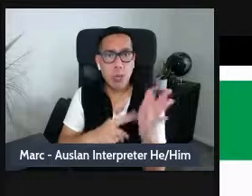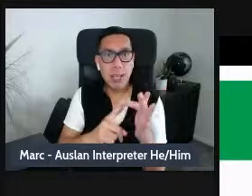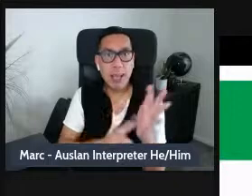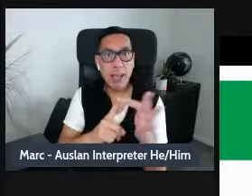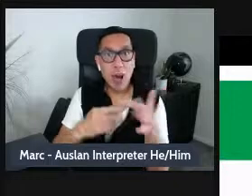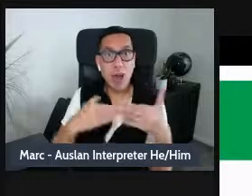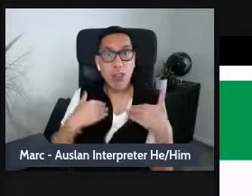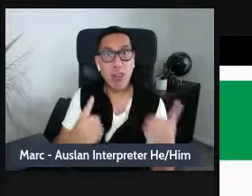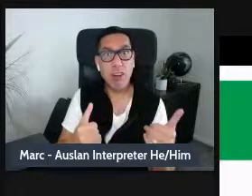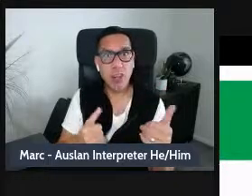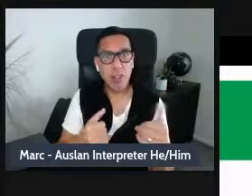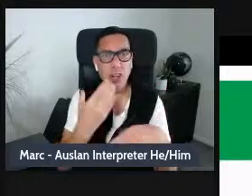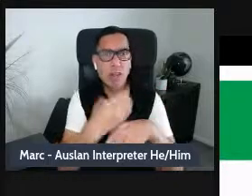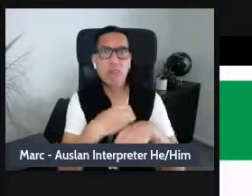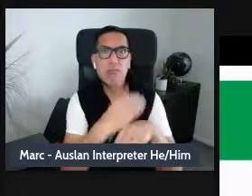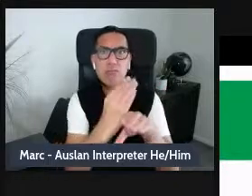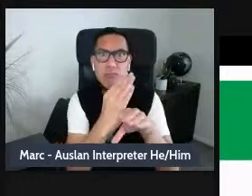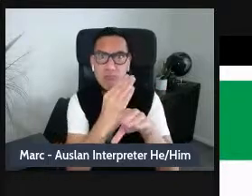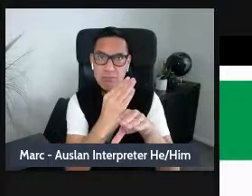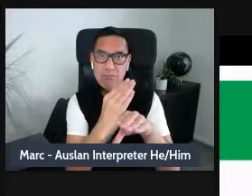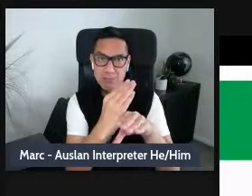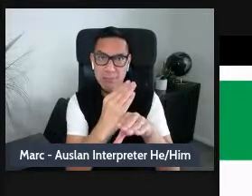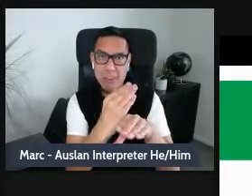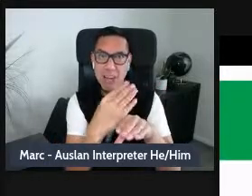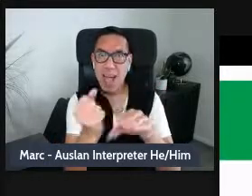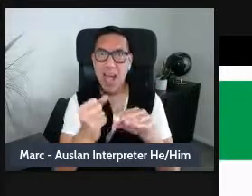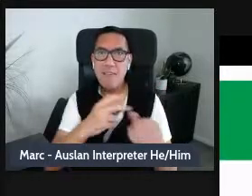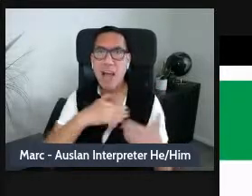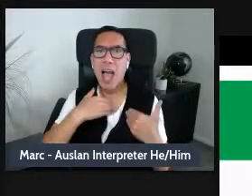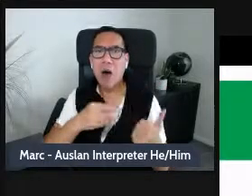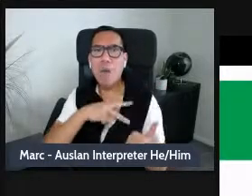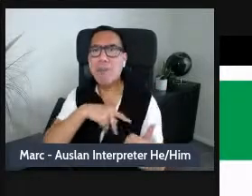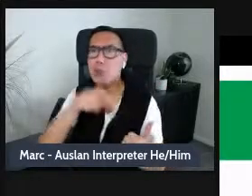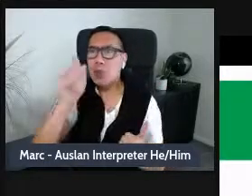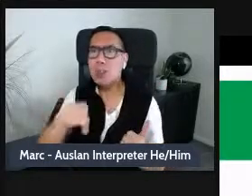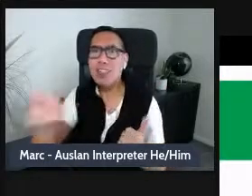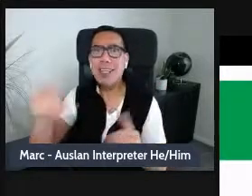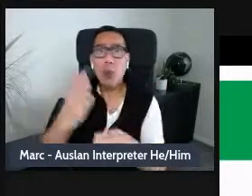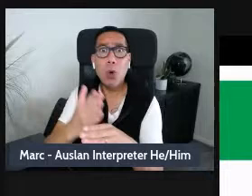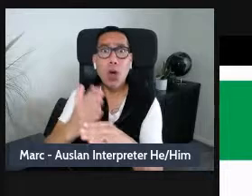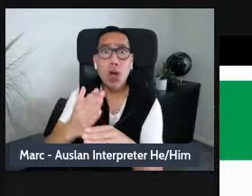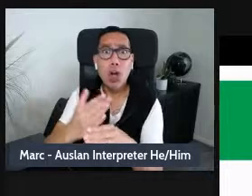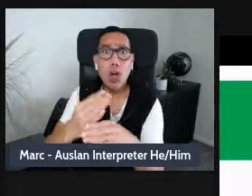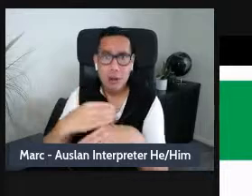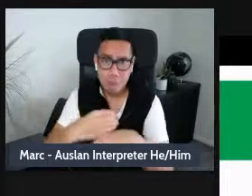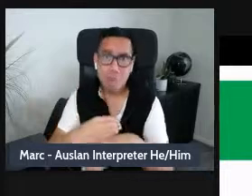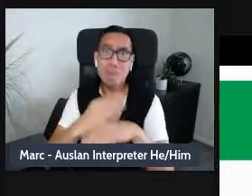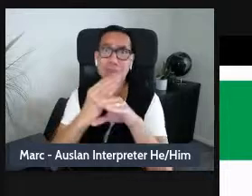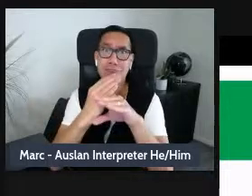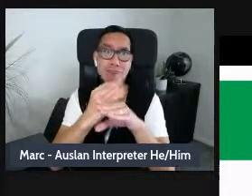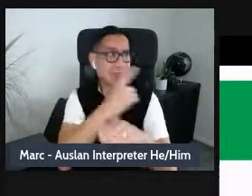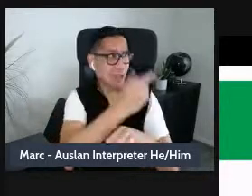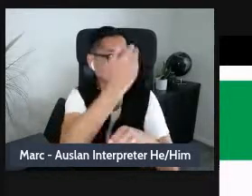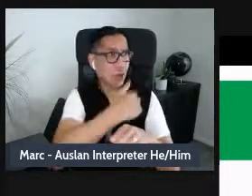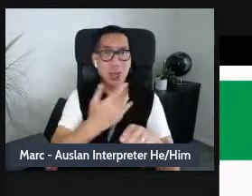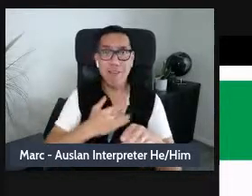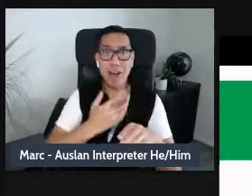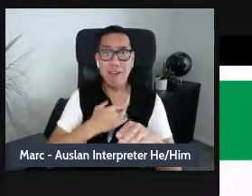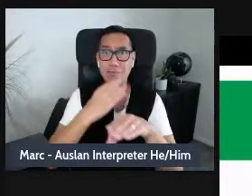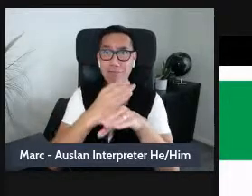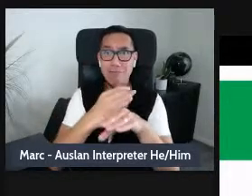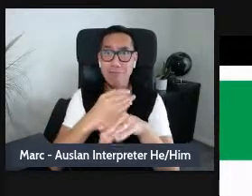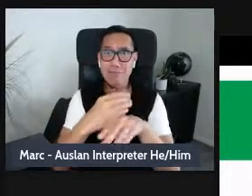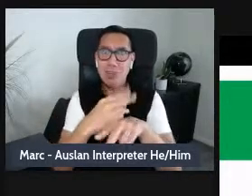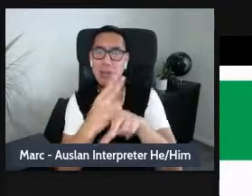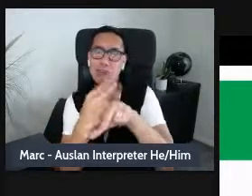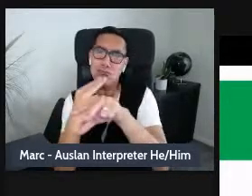So there's a health professional at their place of work and a stroke survivor in their home, and we have a video call a